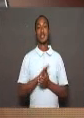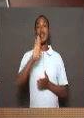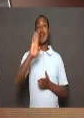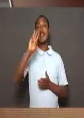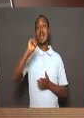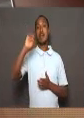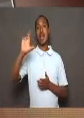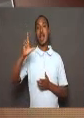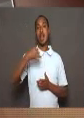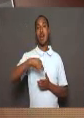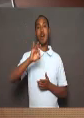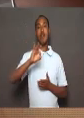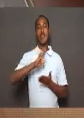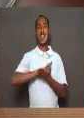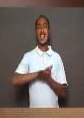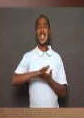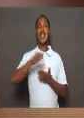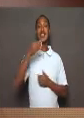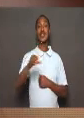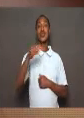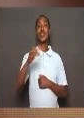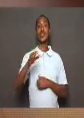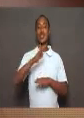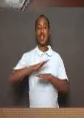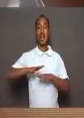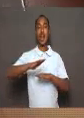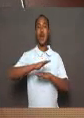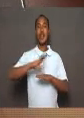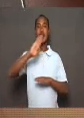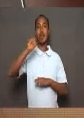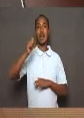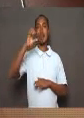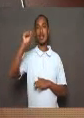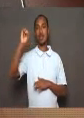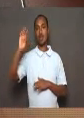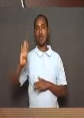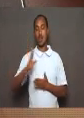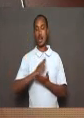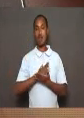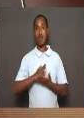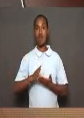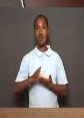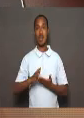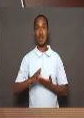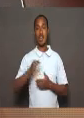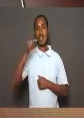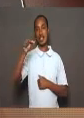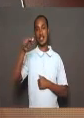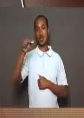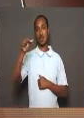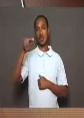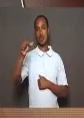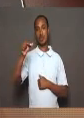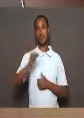5 milliliters of the clear solution surrounding the barium sulfate is removed in a test